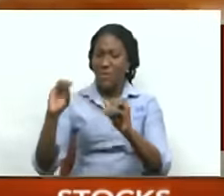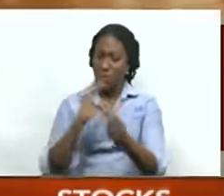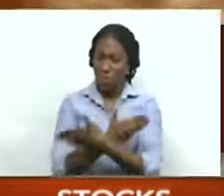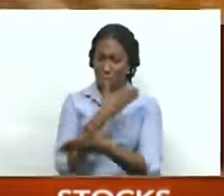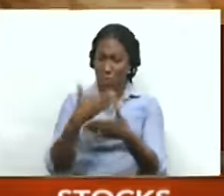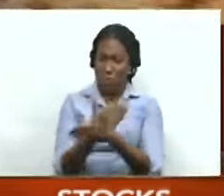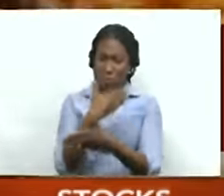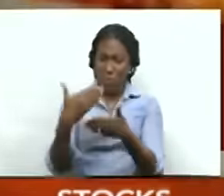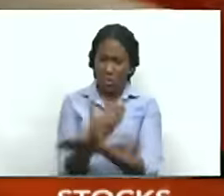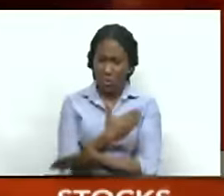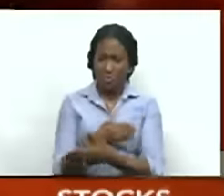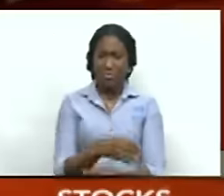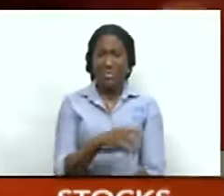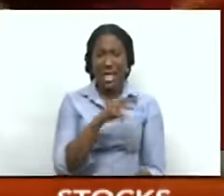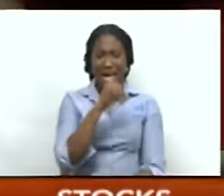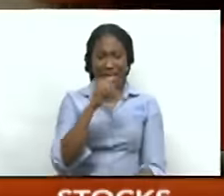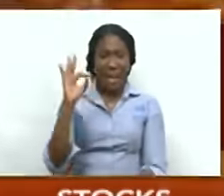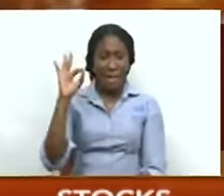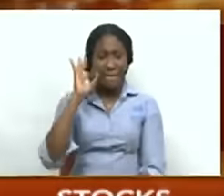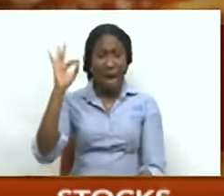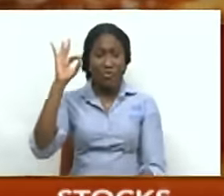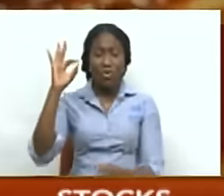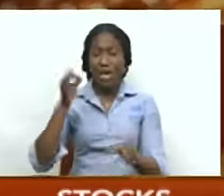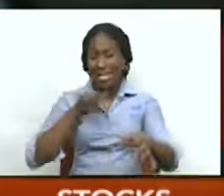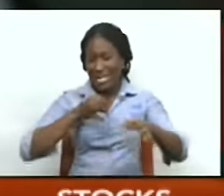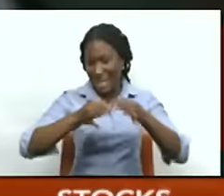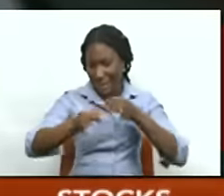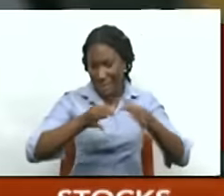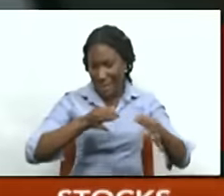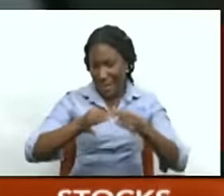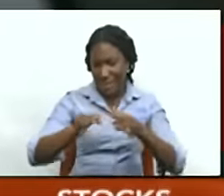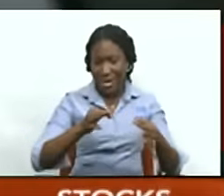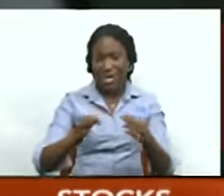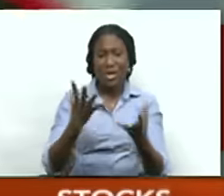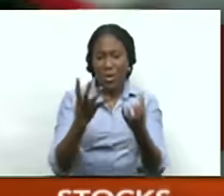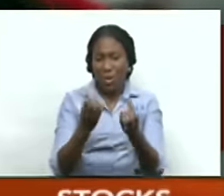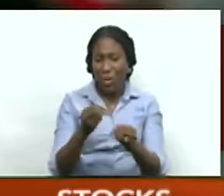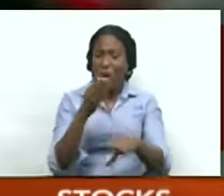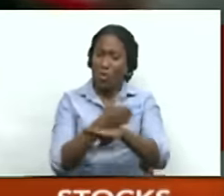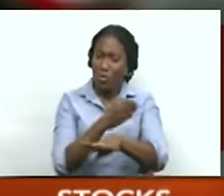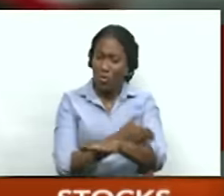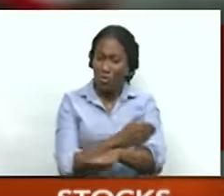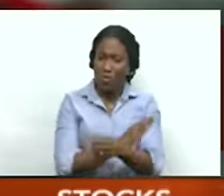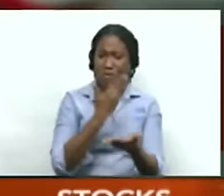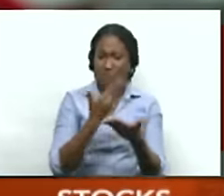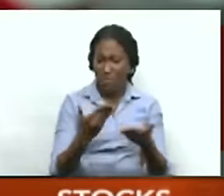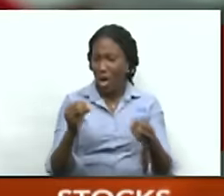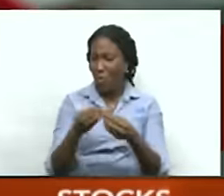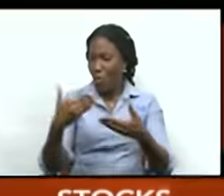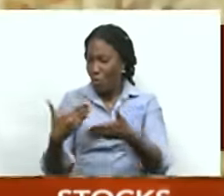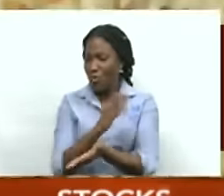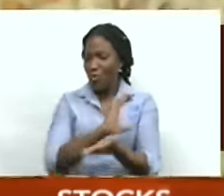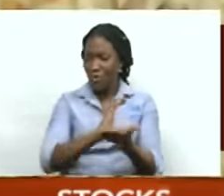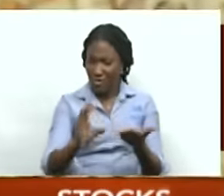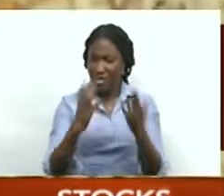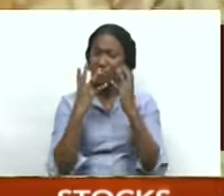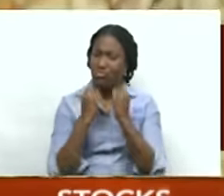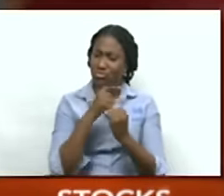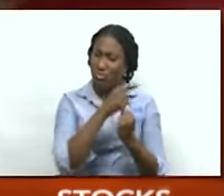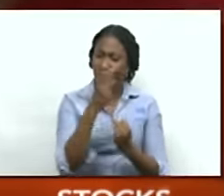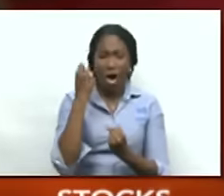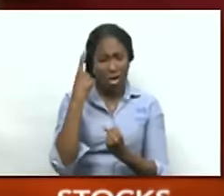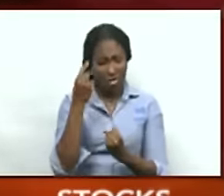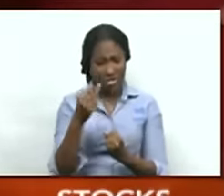explained, "We're working to bring you an enhanced experience. We appreciate your understanding and eagerly anticipate welcoming you back